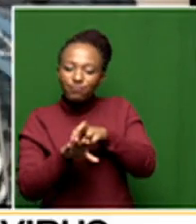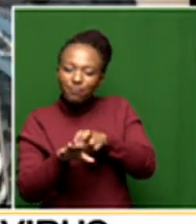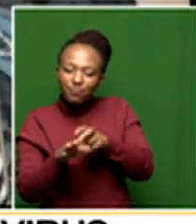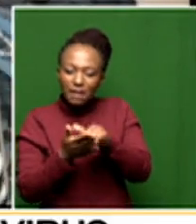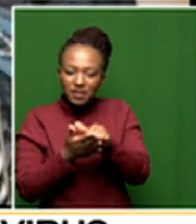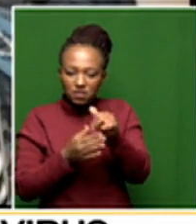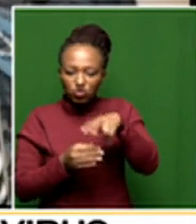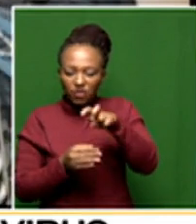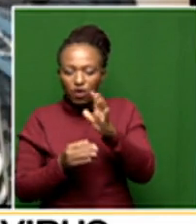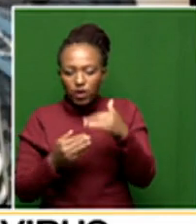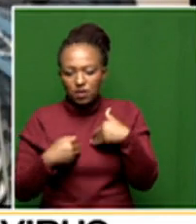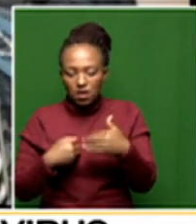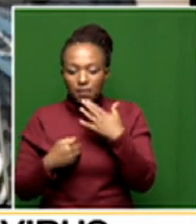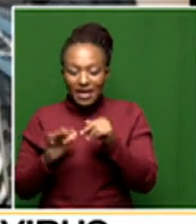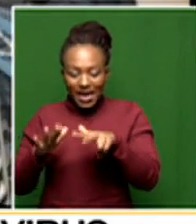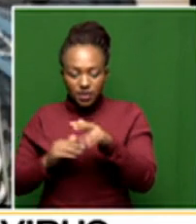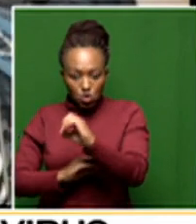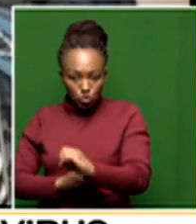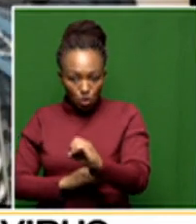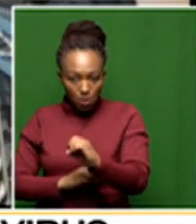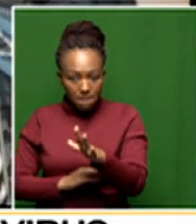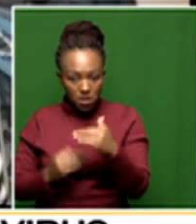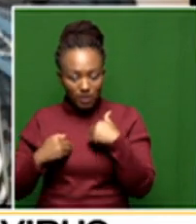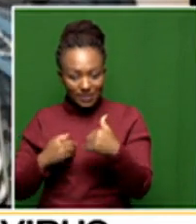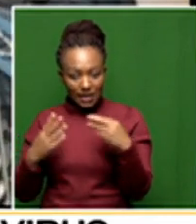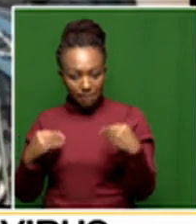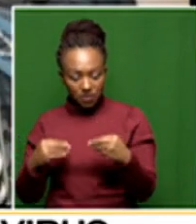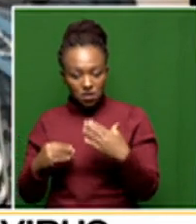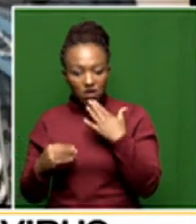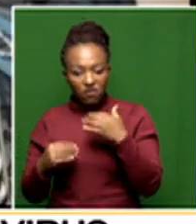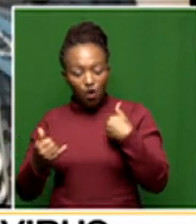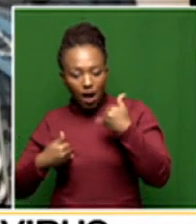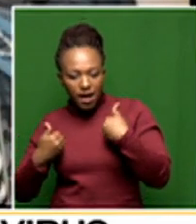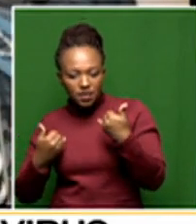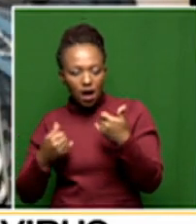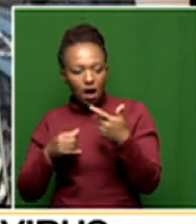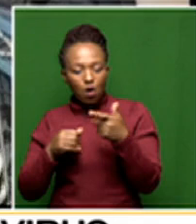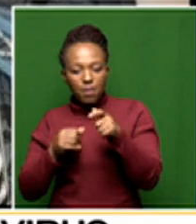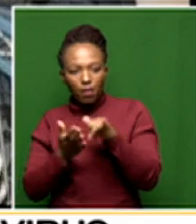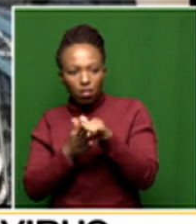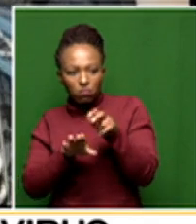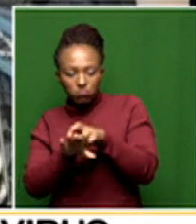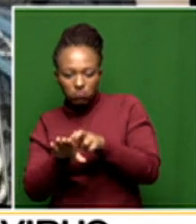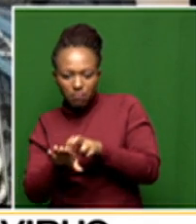I mean, what you've brought out. So the 18th of October, that's when Virgin will be resuming leisure flights or passenger flights.